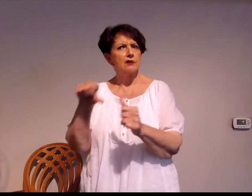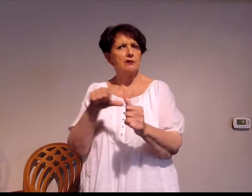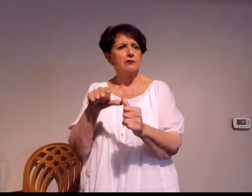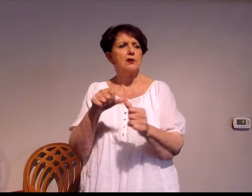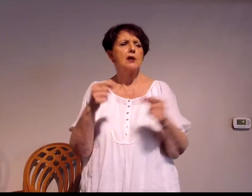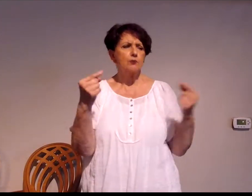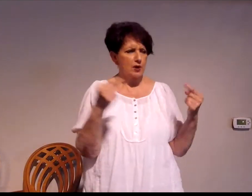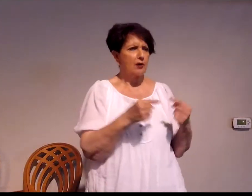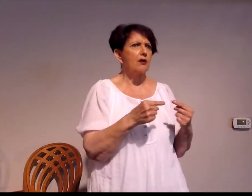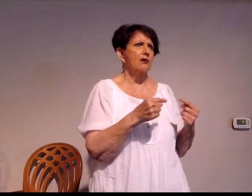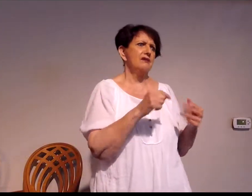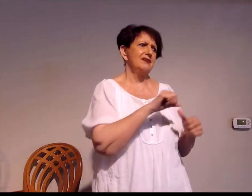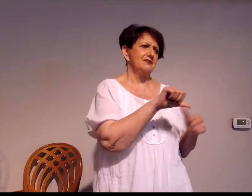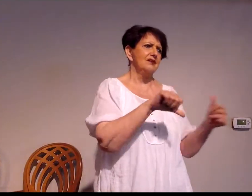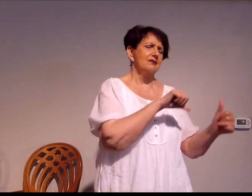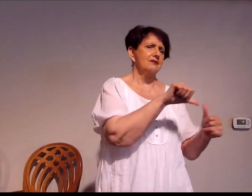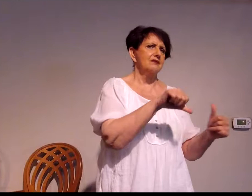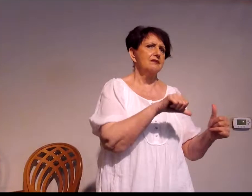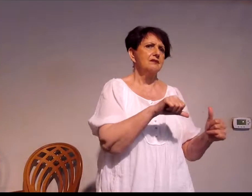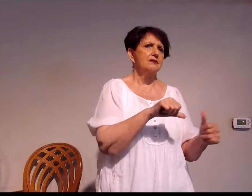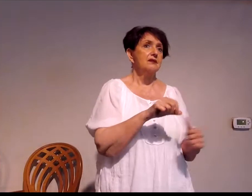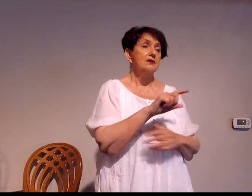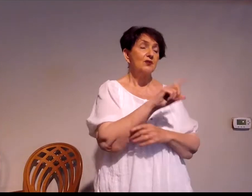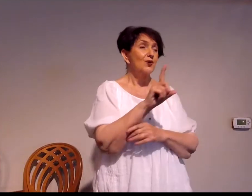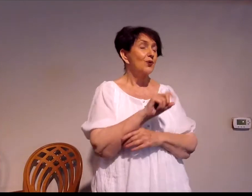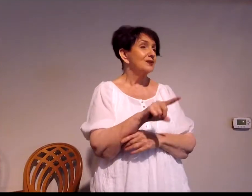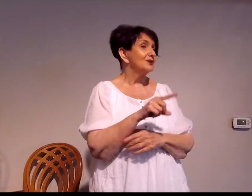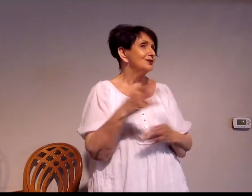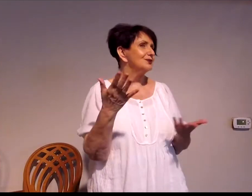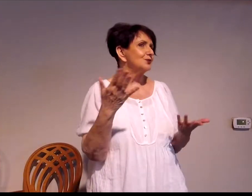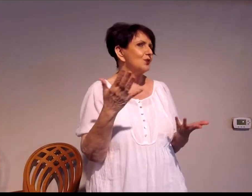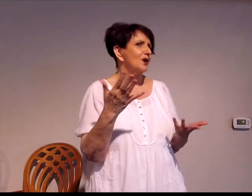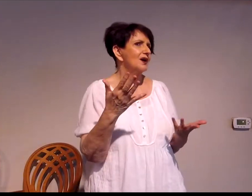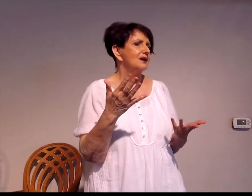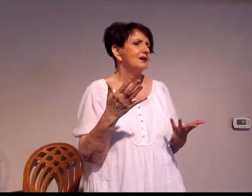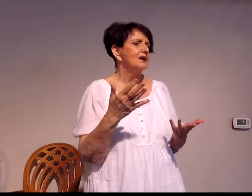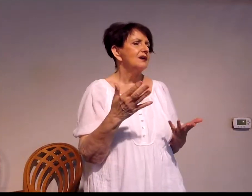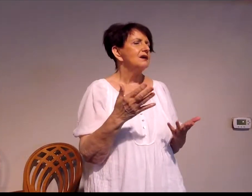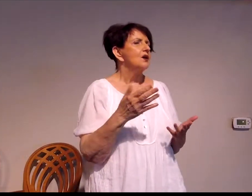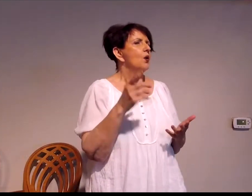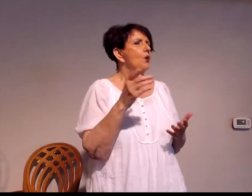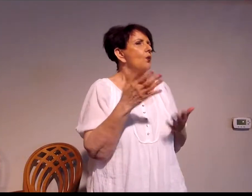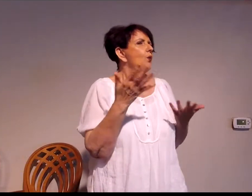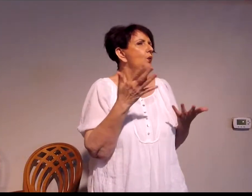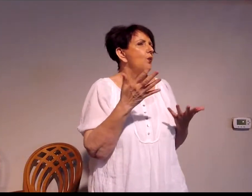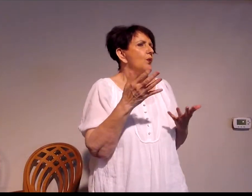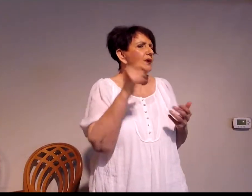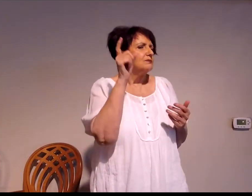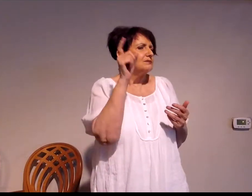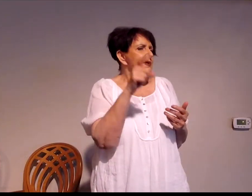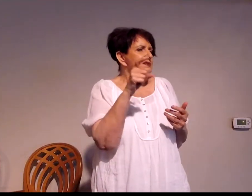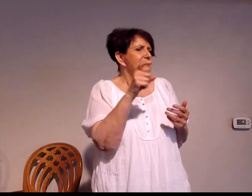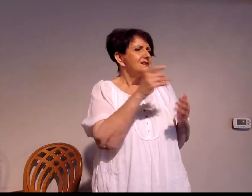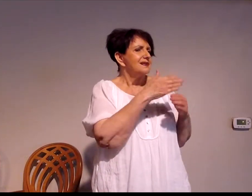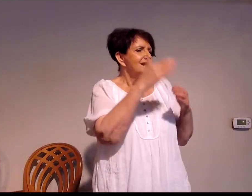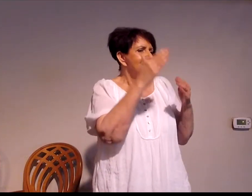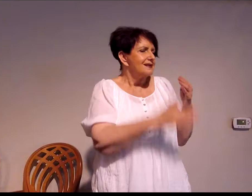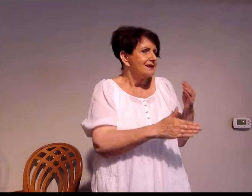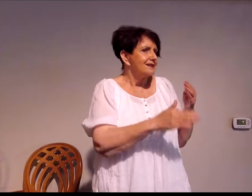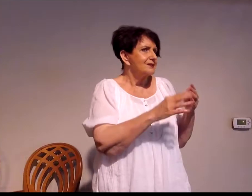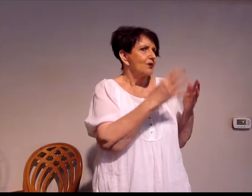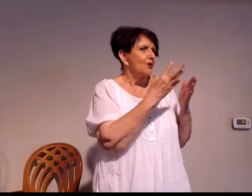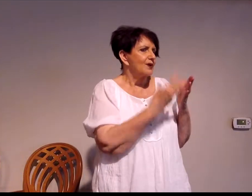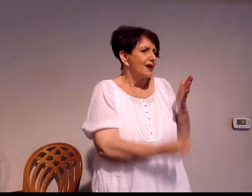other. The question becomes, what has to end or die so we can experience a rebirth in